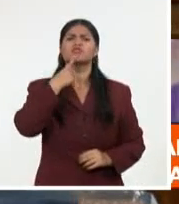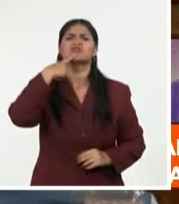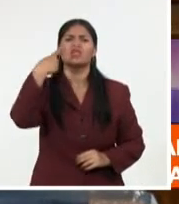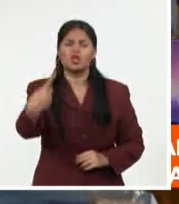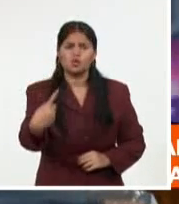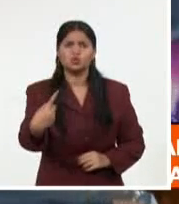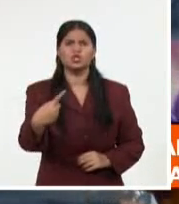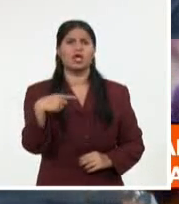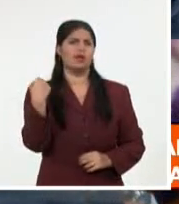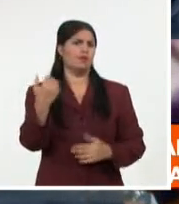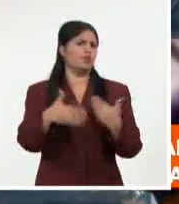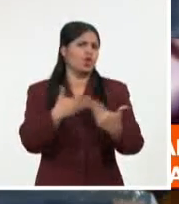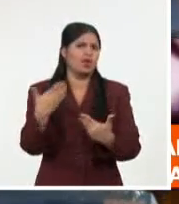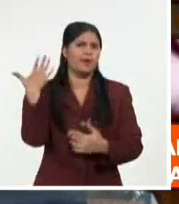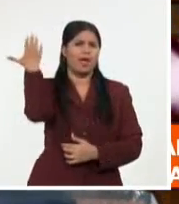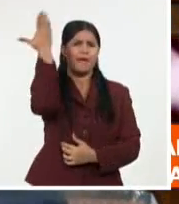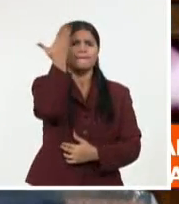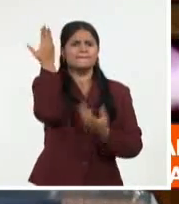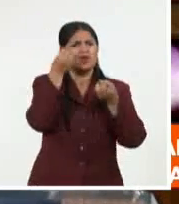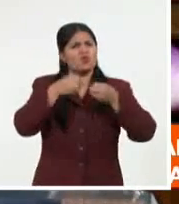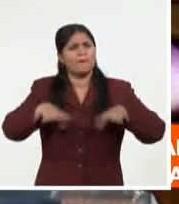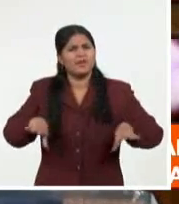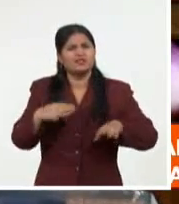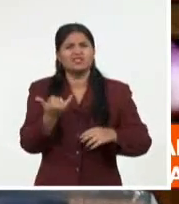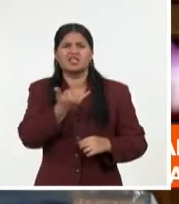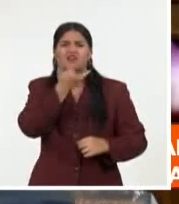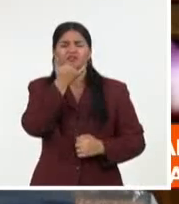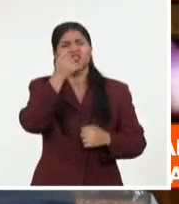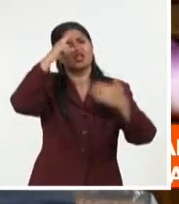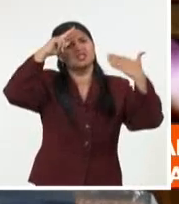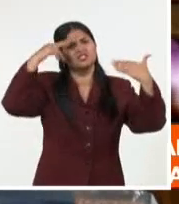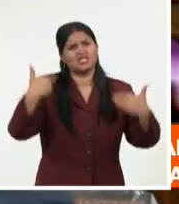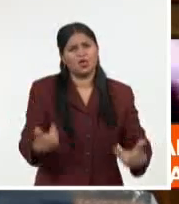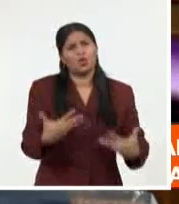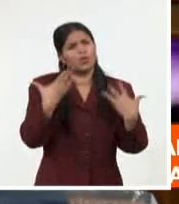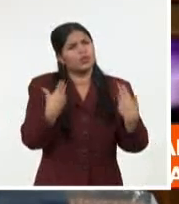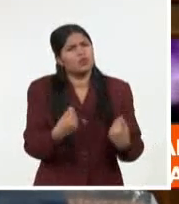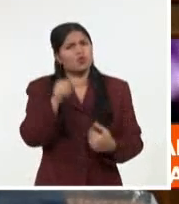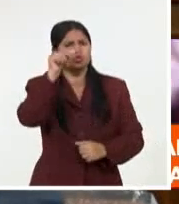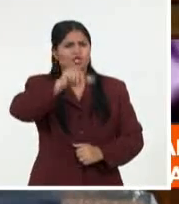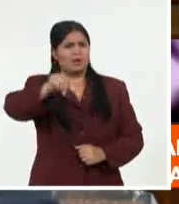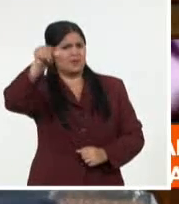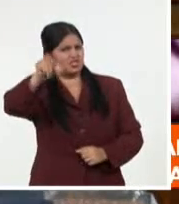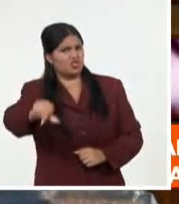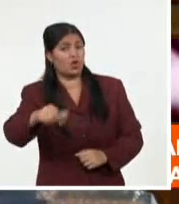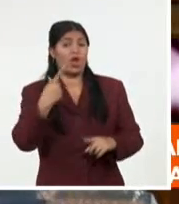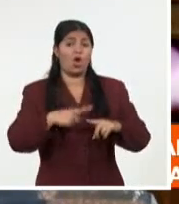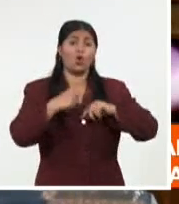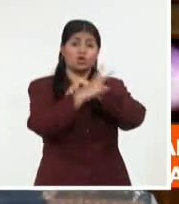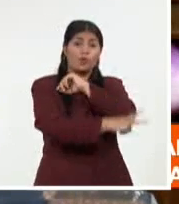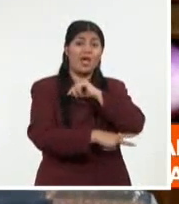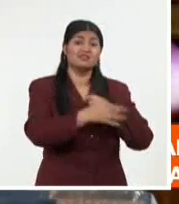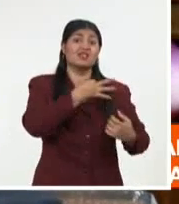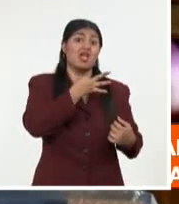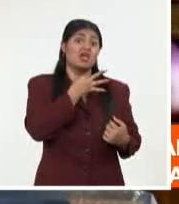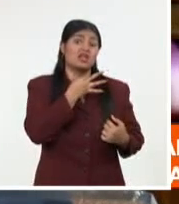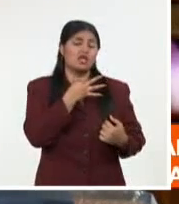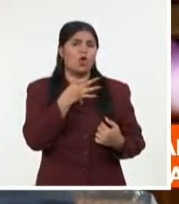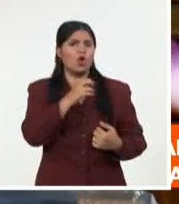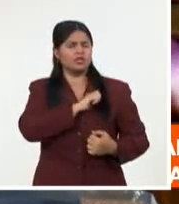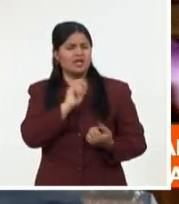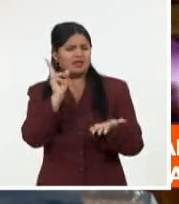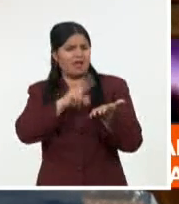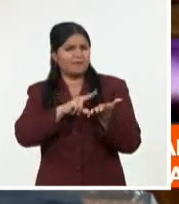cambio climático que hoy afectan el desarrollo y bienestar de nuestros pueblos. Solo tenemos una vía para enfrentar estos